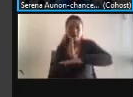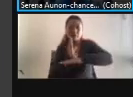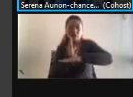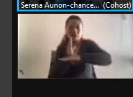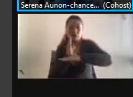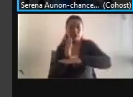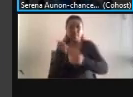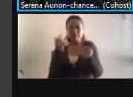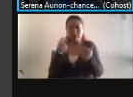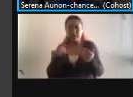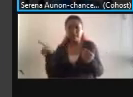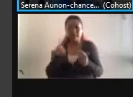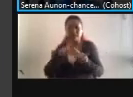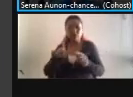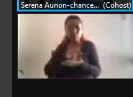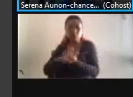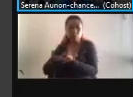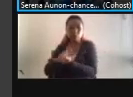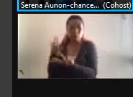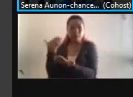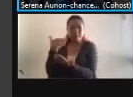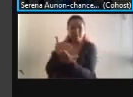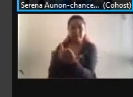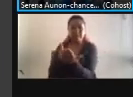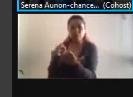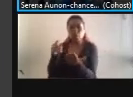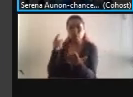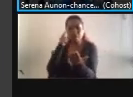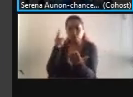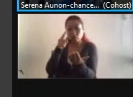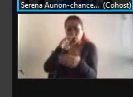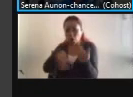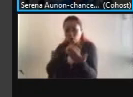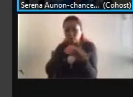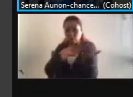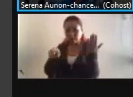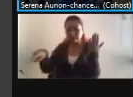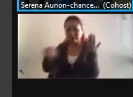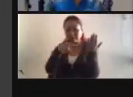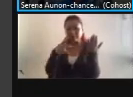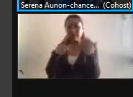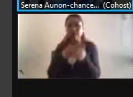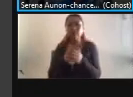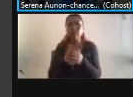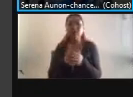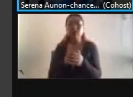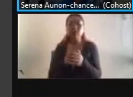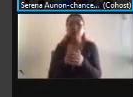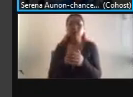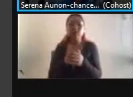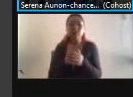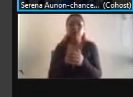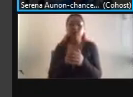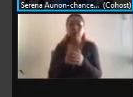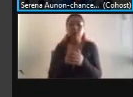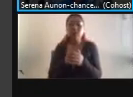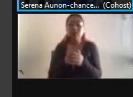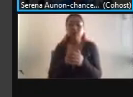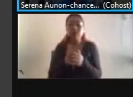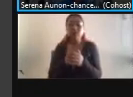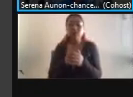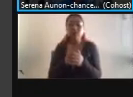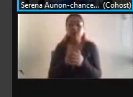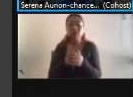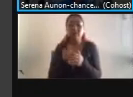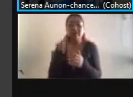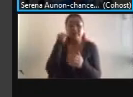places. So for all you students out there, think grades and, what someone's initial impression